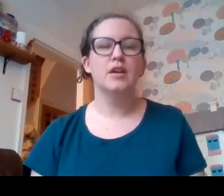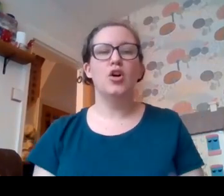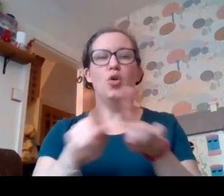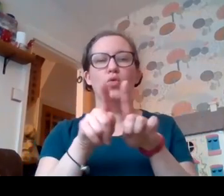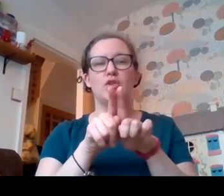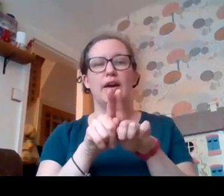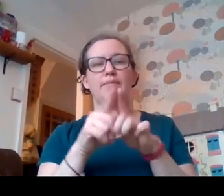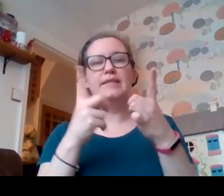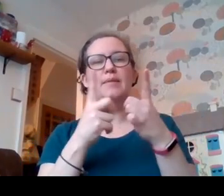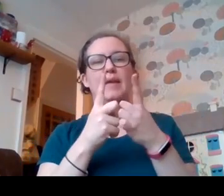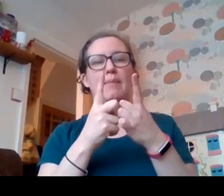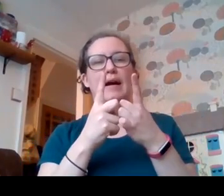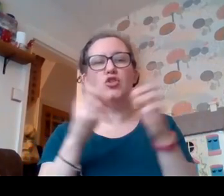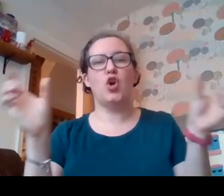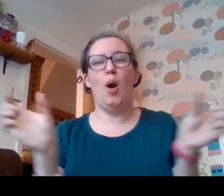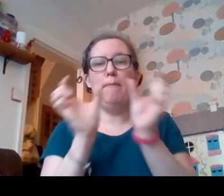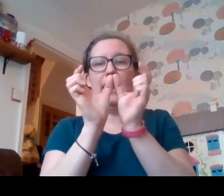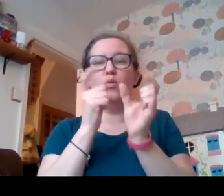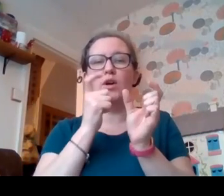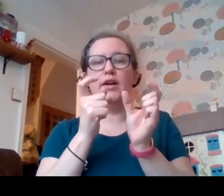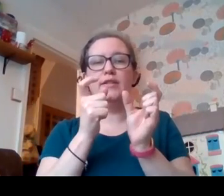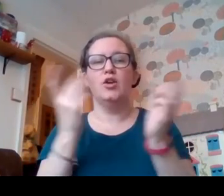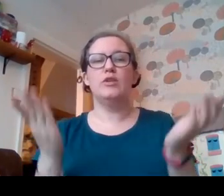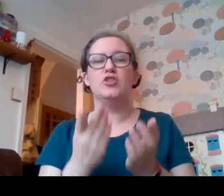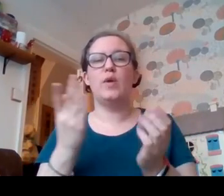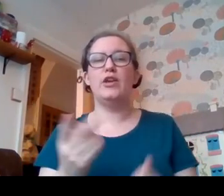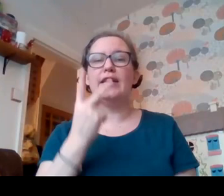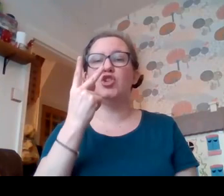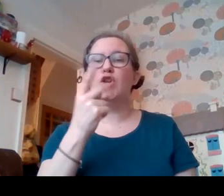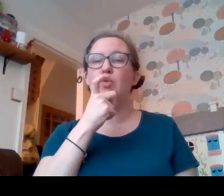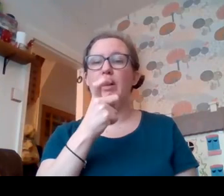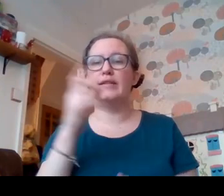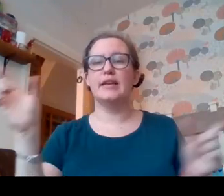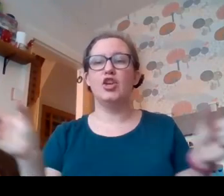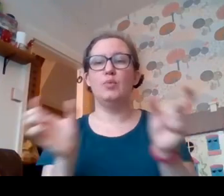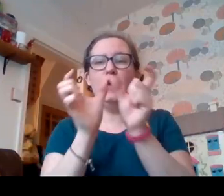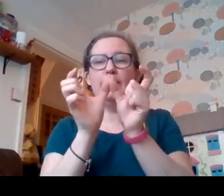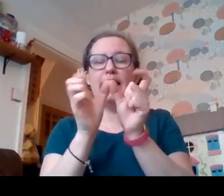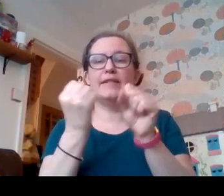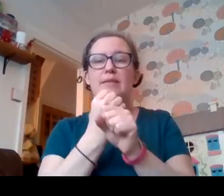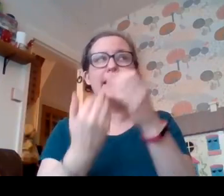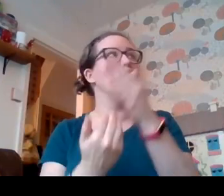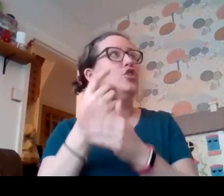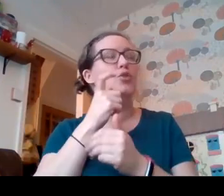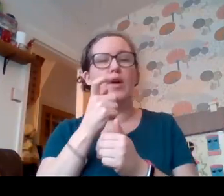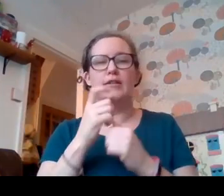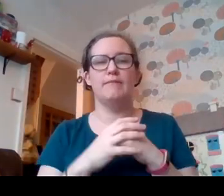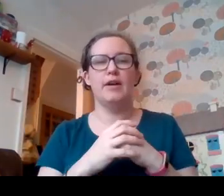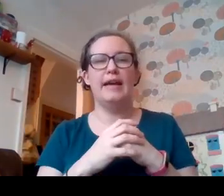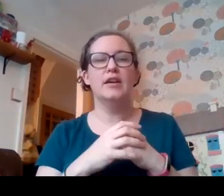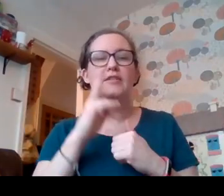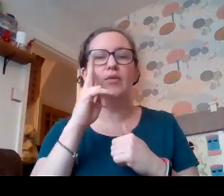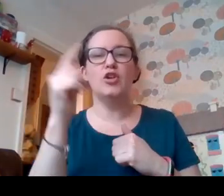okay? Also, there's something about compound words, which is where you get two words, you put them together to make a new